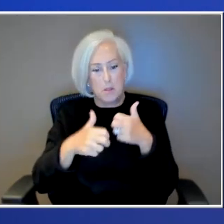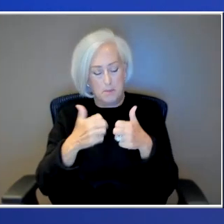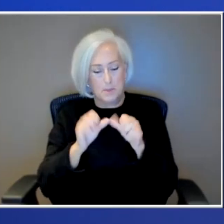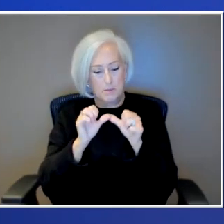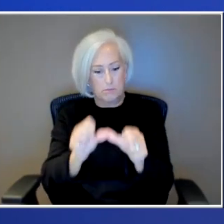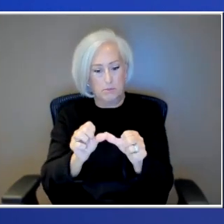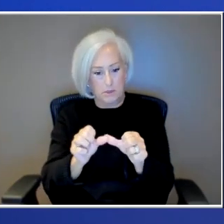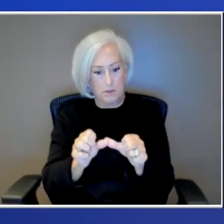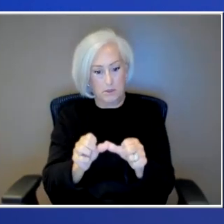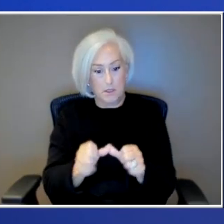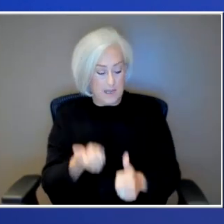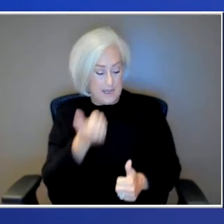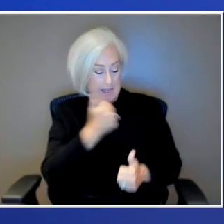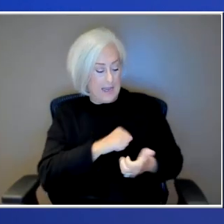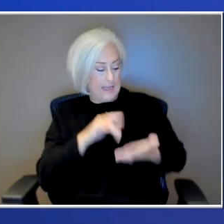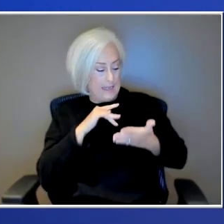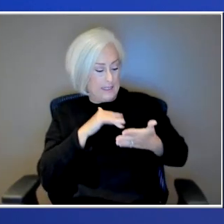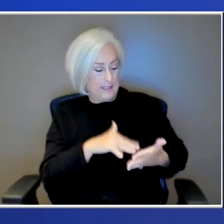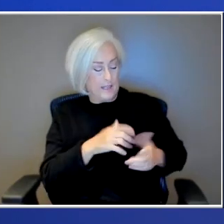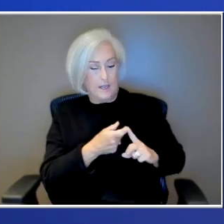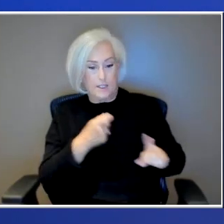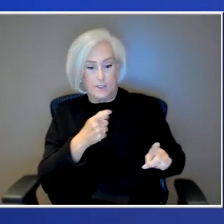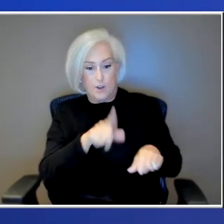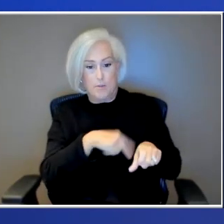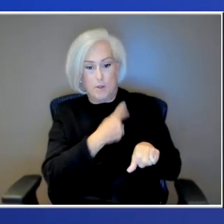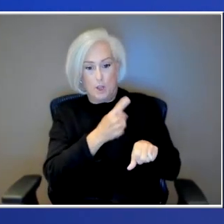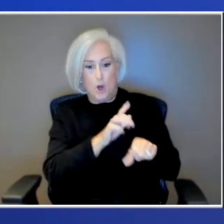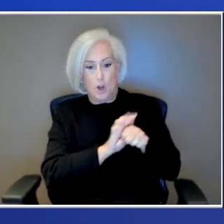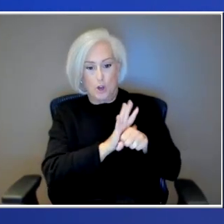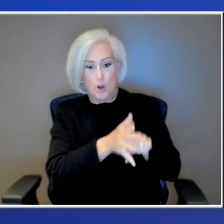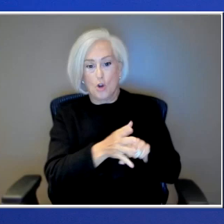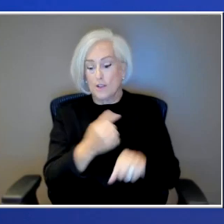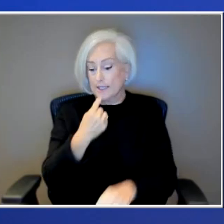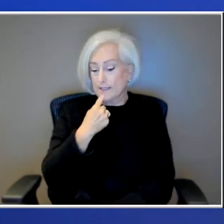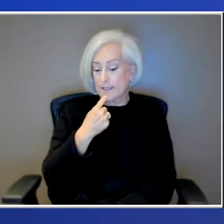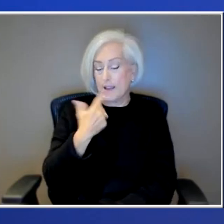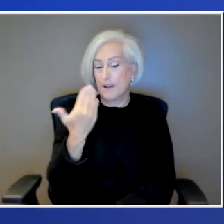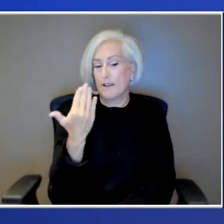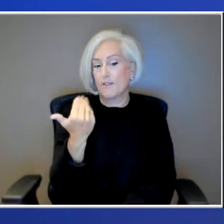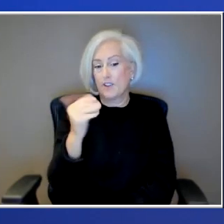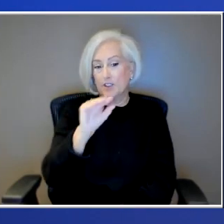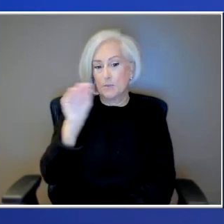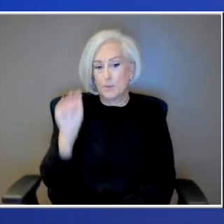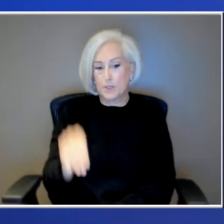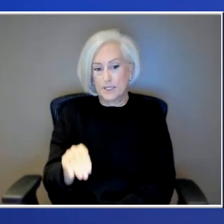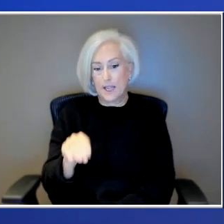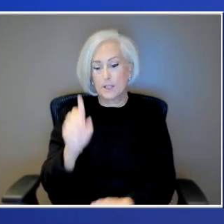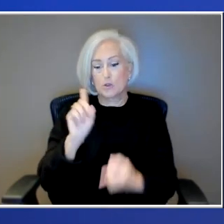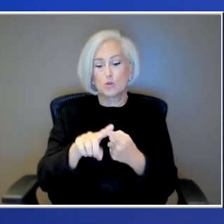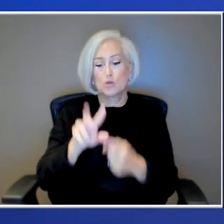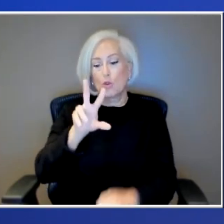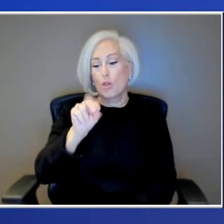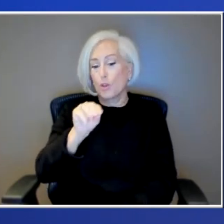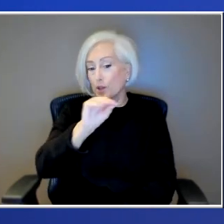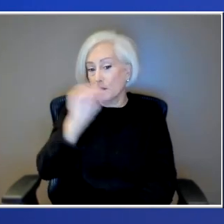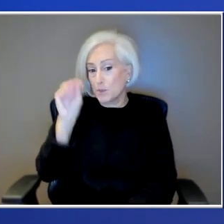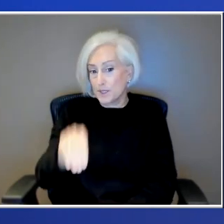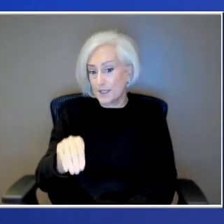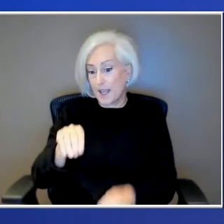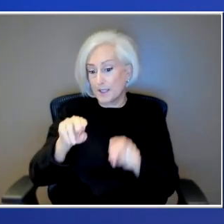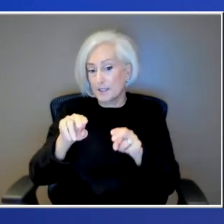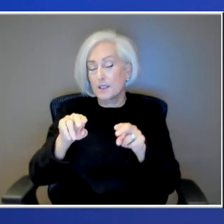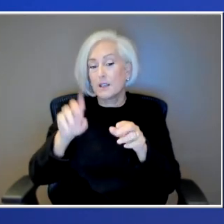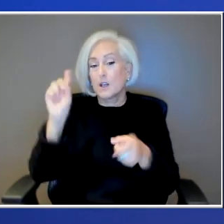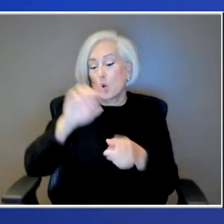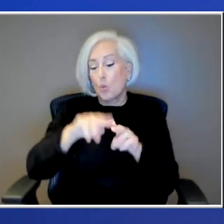studies started coming out about long COVID, it has shown about a 15 to 30% reduction in the risk of getting long COVID. So I think